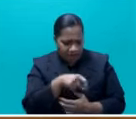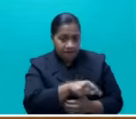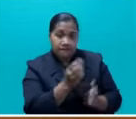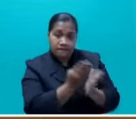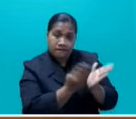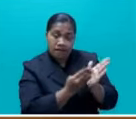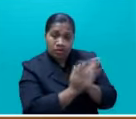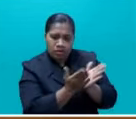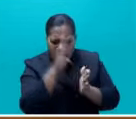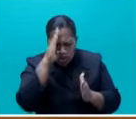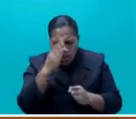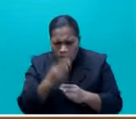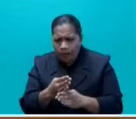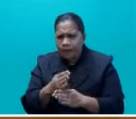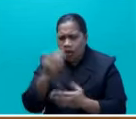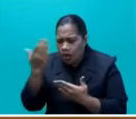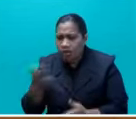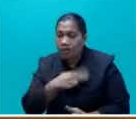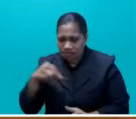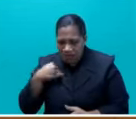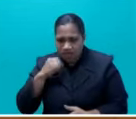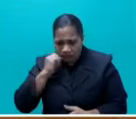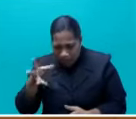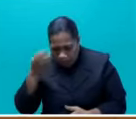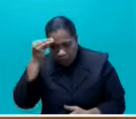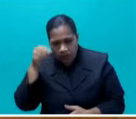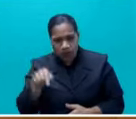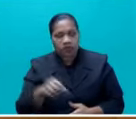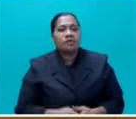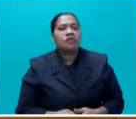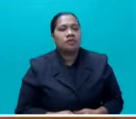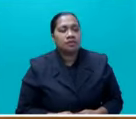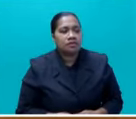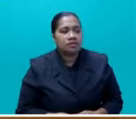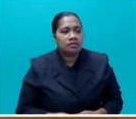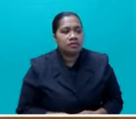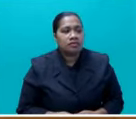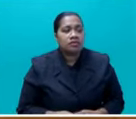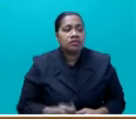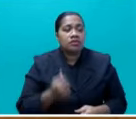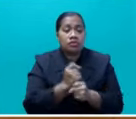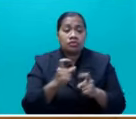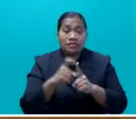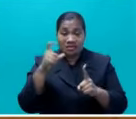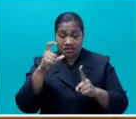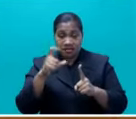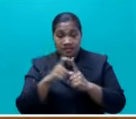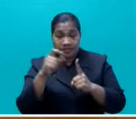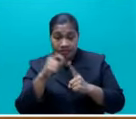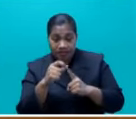and I hope the Honourable Minister will take note of this. The nominal gross domestic value captured in the budget book